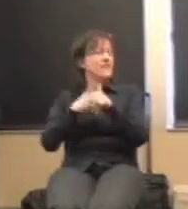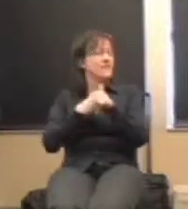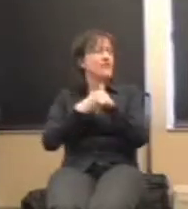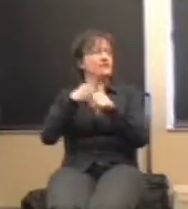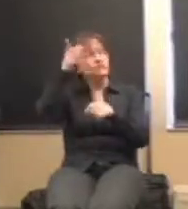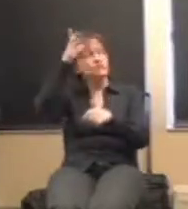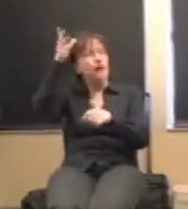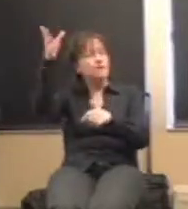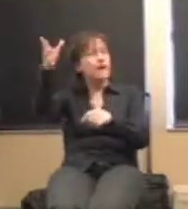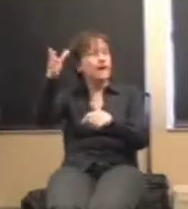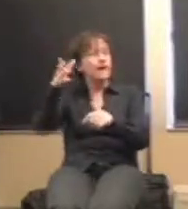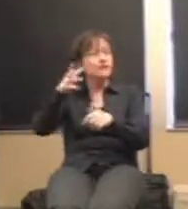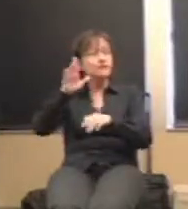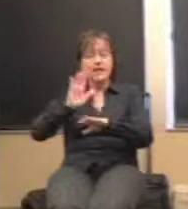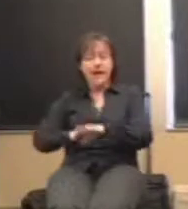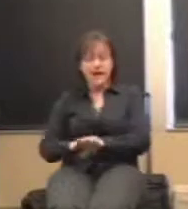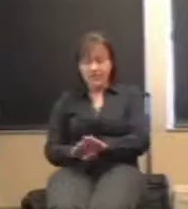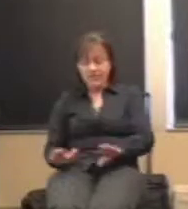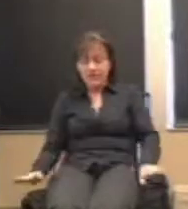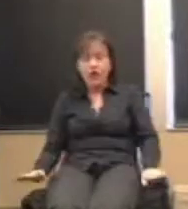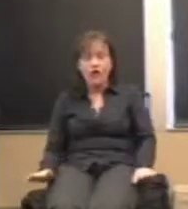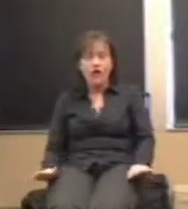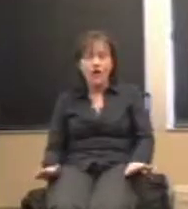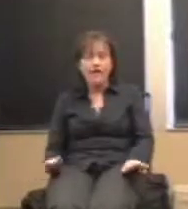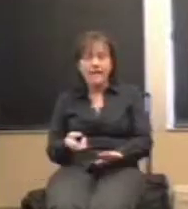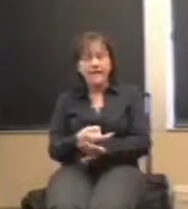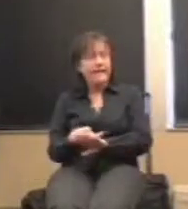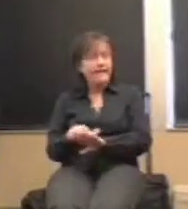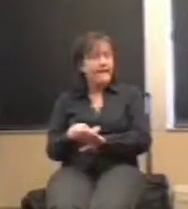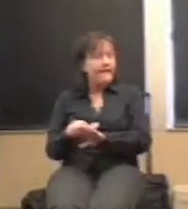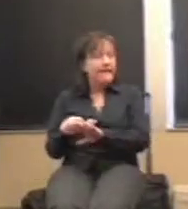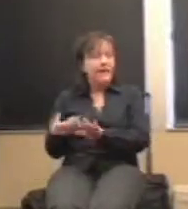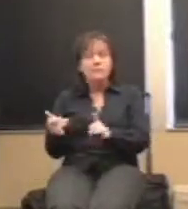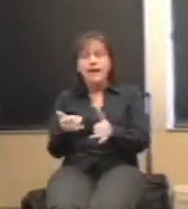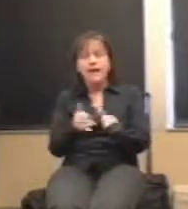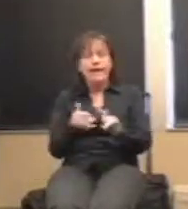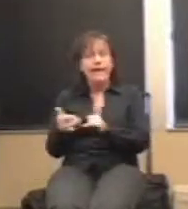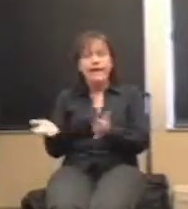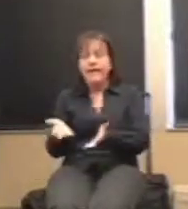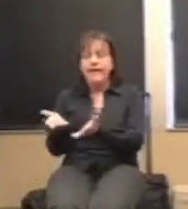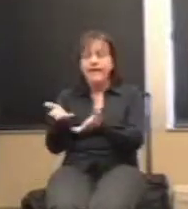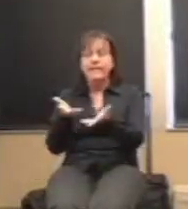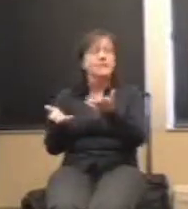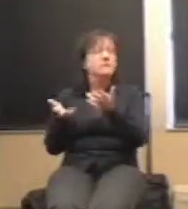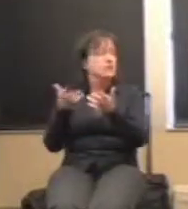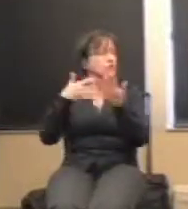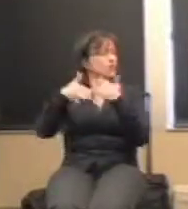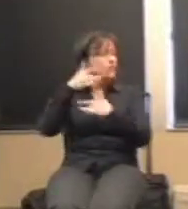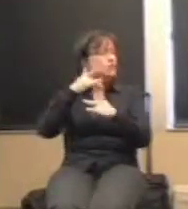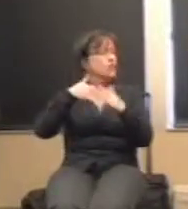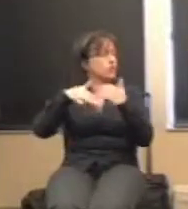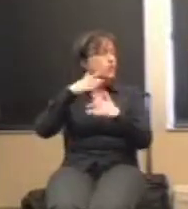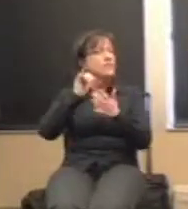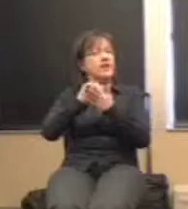floor and play, and just to facilitate some of those social interactions. So that's a lot of where the structured play came